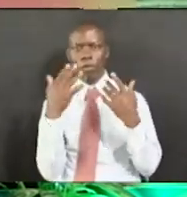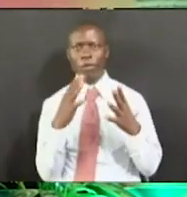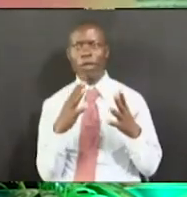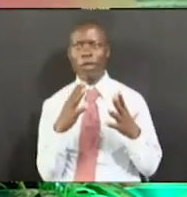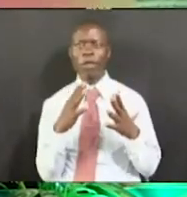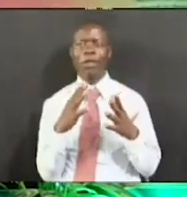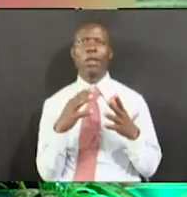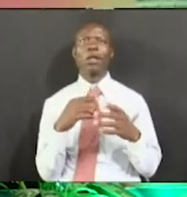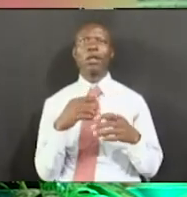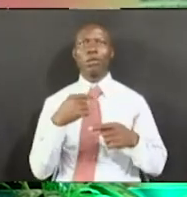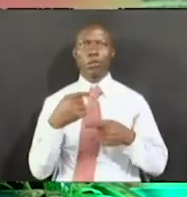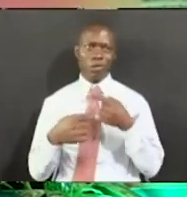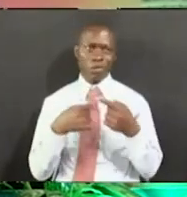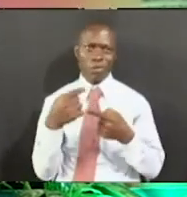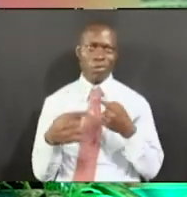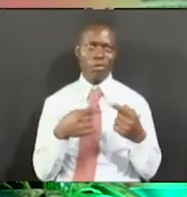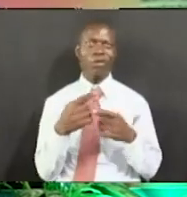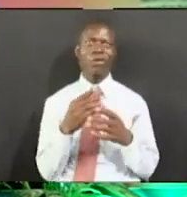escort you.